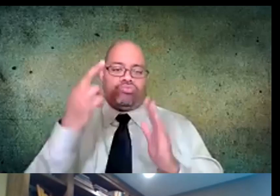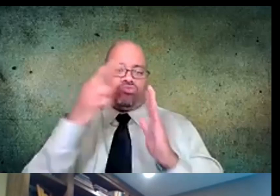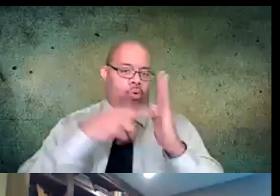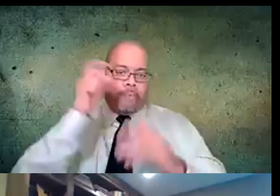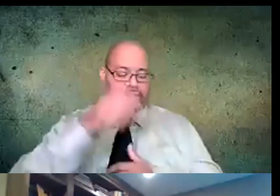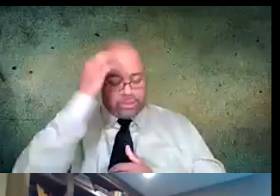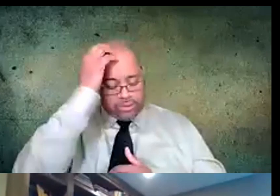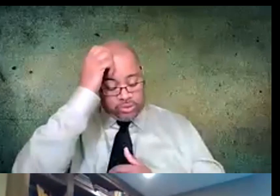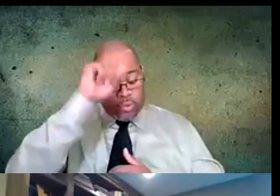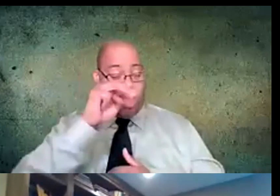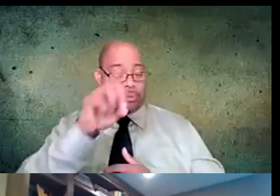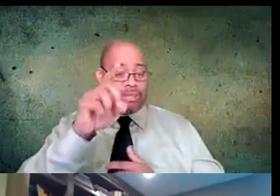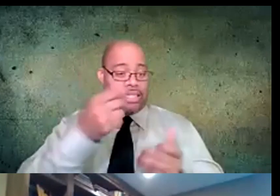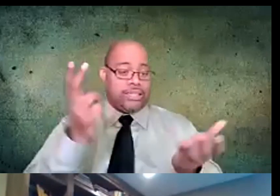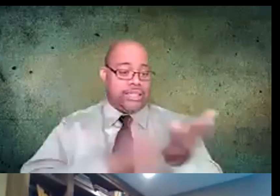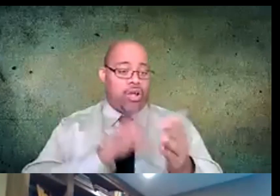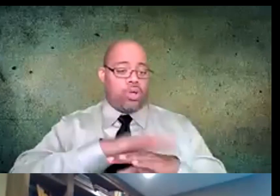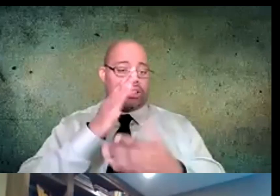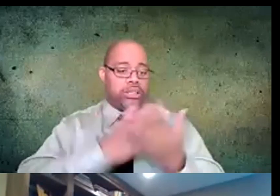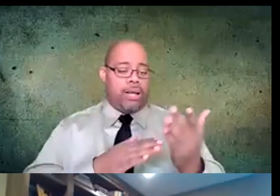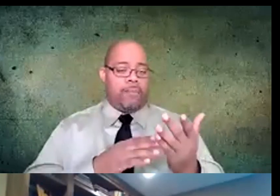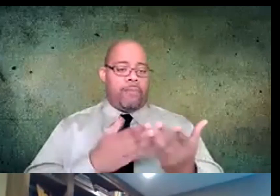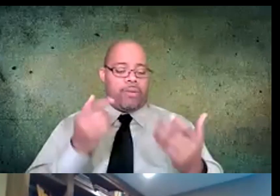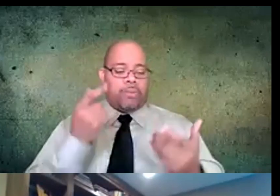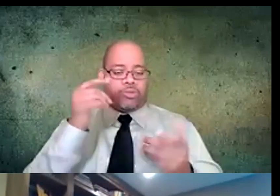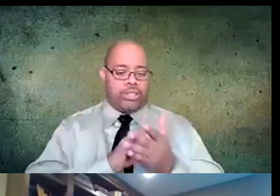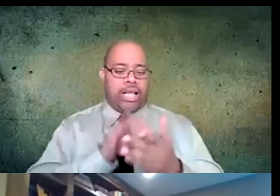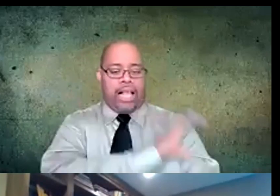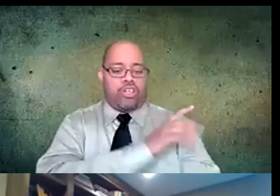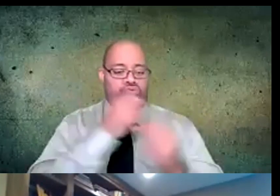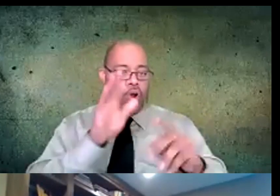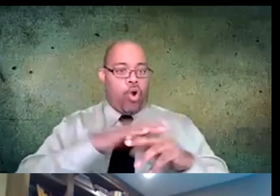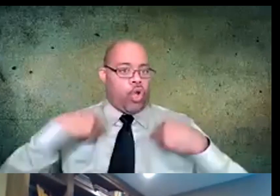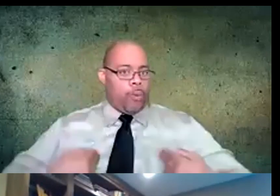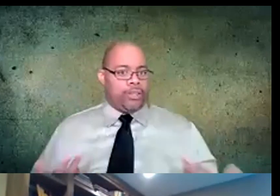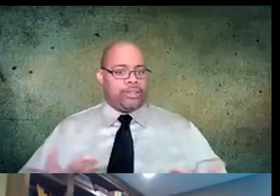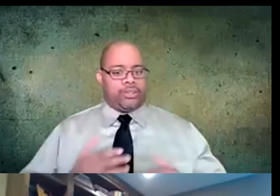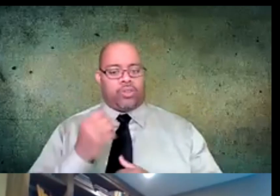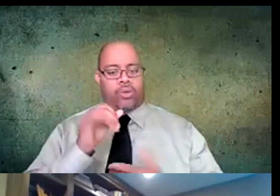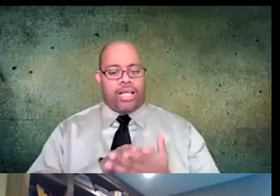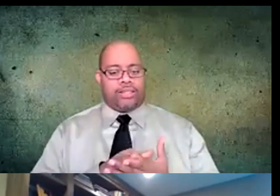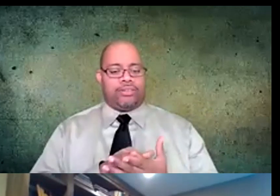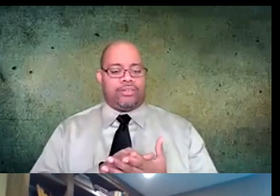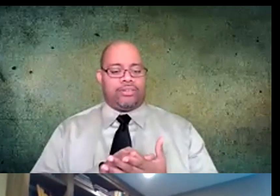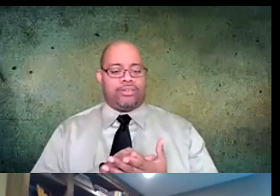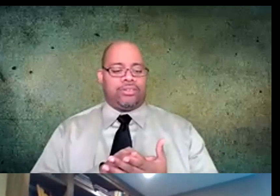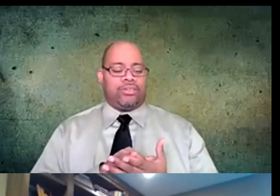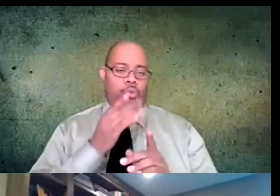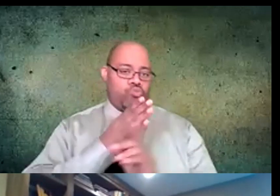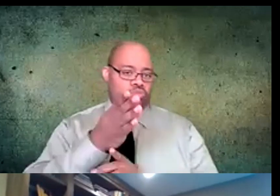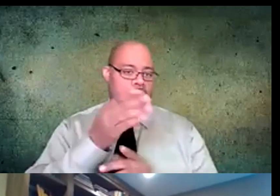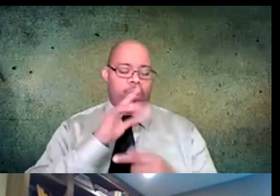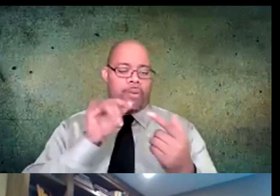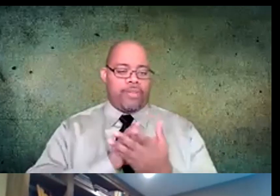Only MDs could sign off on certain protocols because you're doing clinical trials on human beings, right? So that's one track. So I assume we're talking